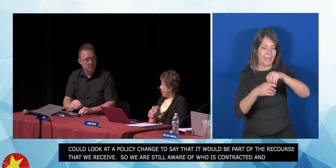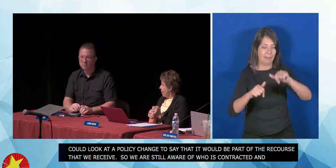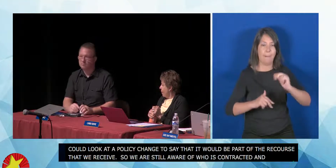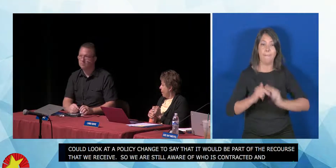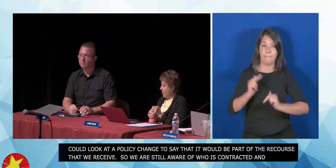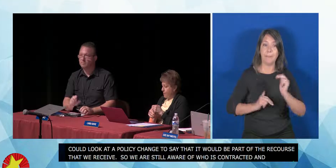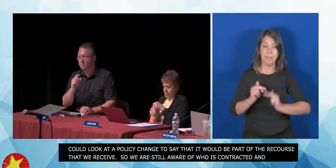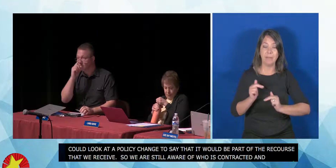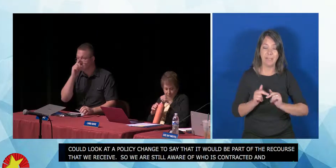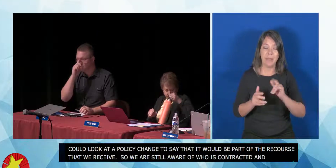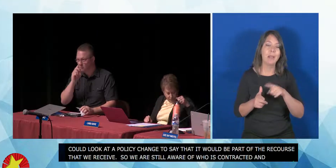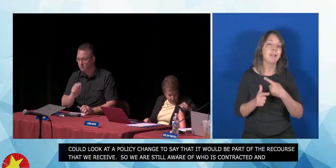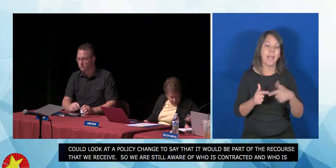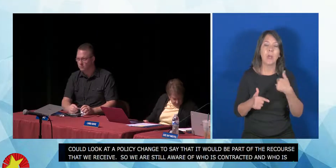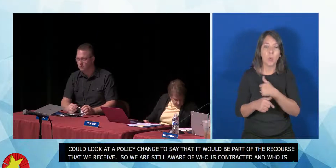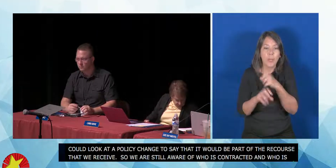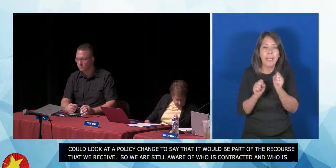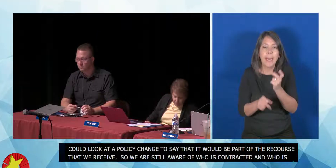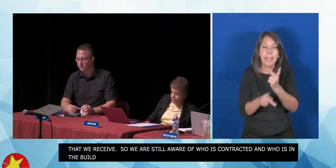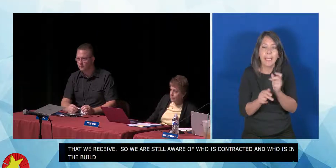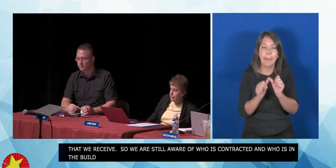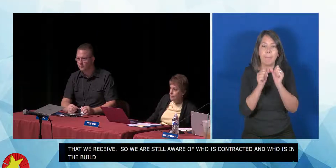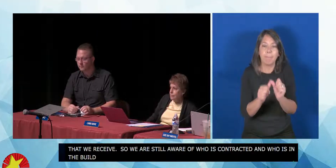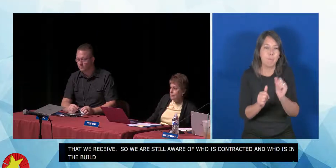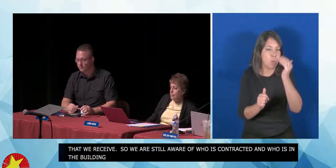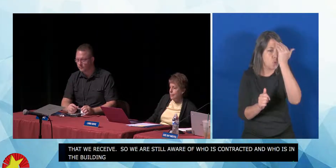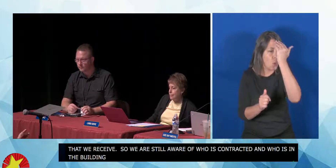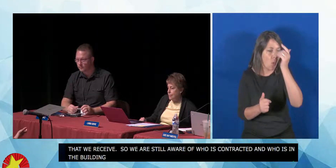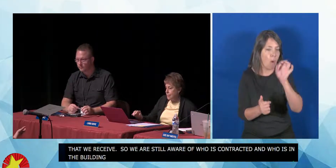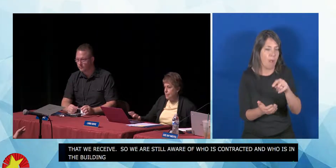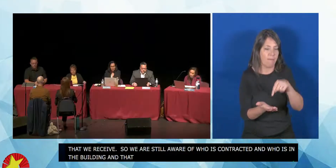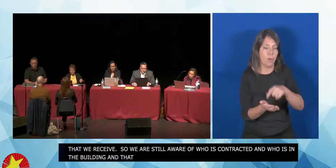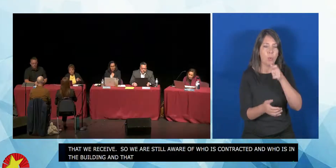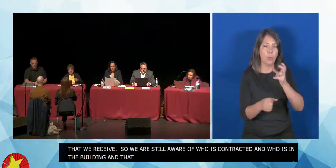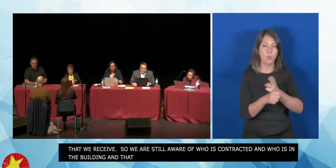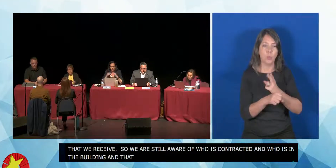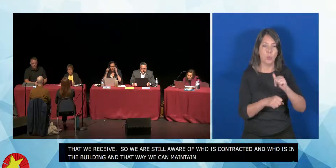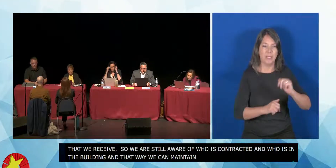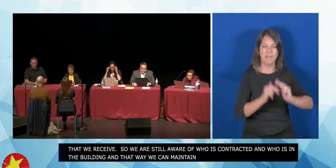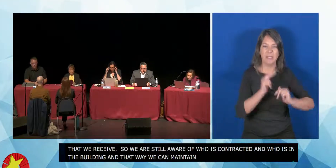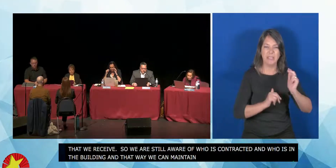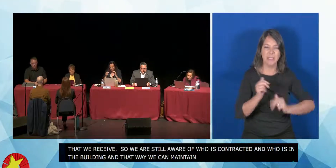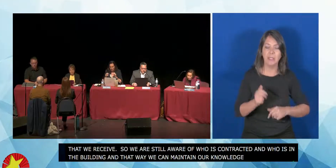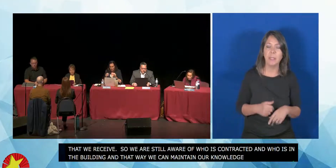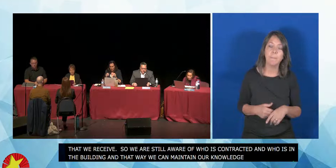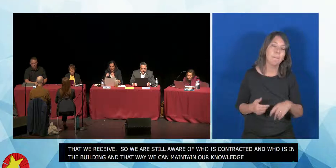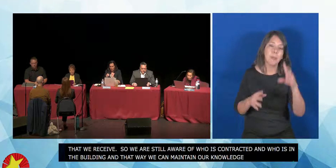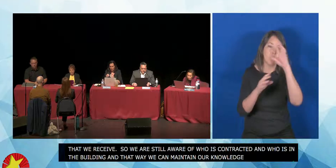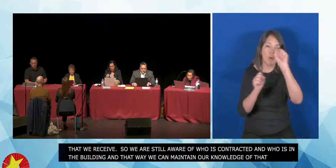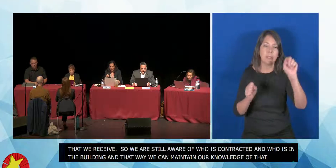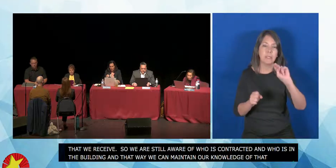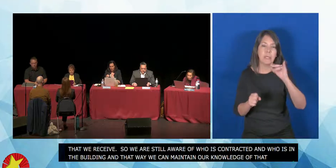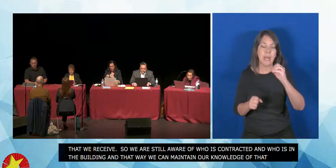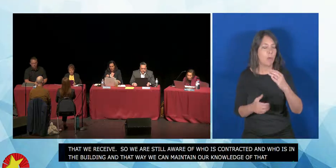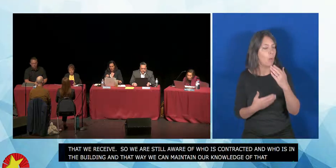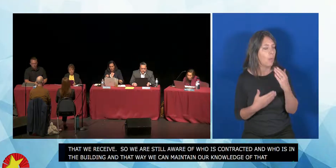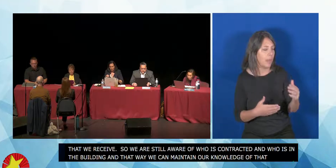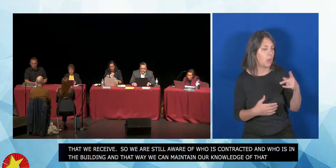That way we can maintain our knowledge of that. Thank you, PV. We wouldn't need a policy for that if, in fact,